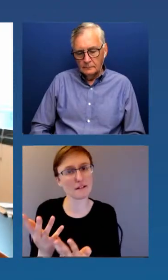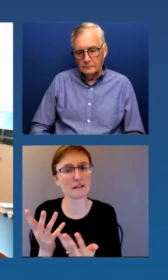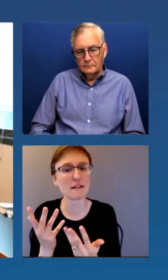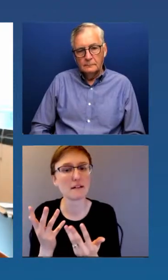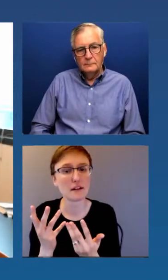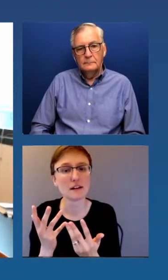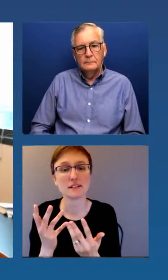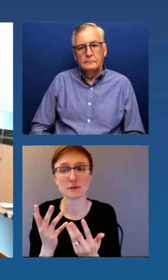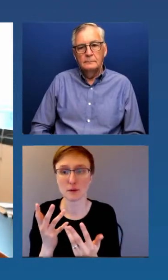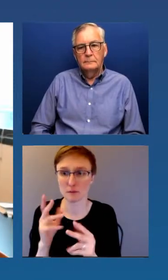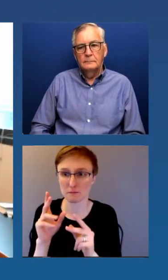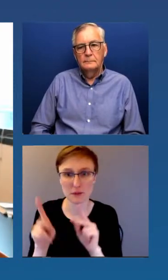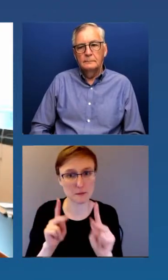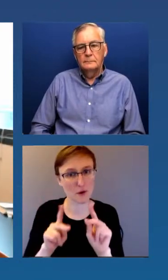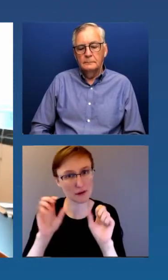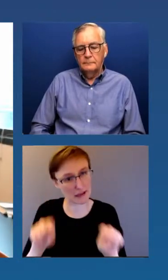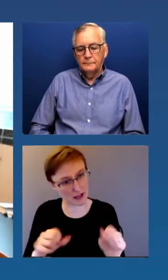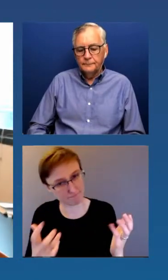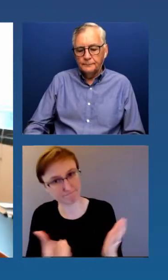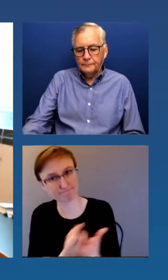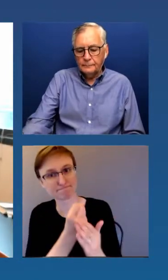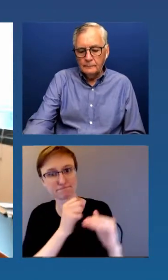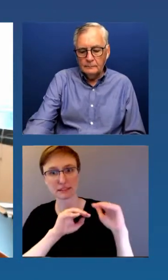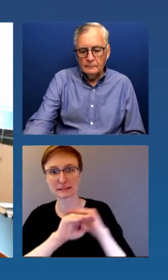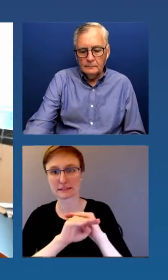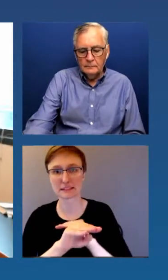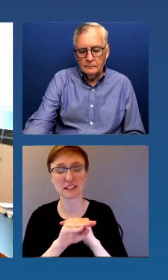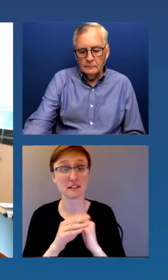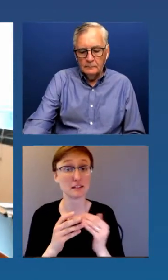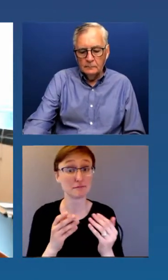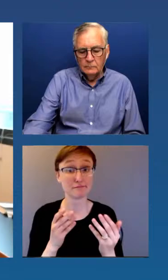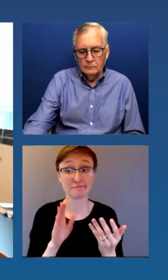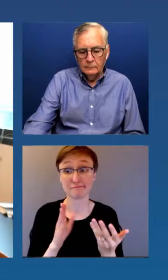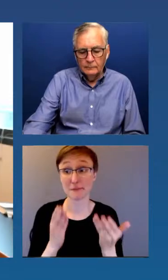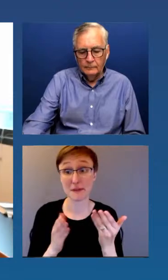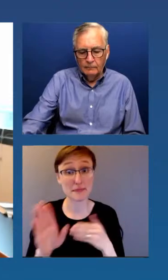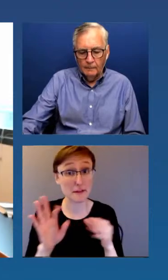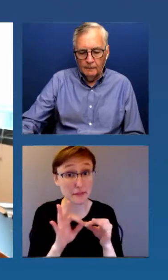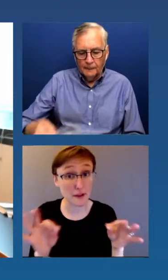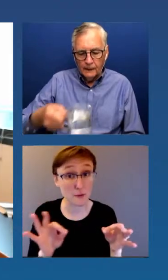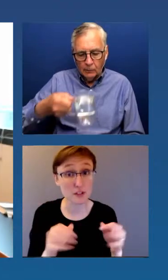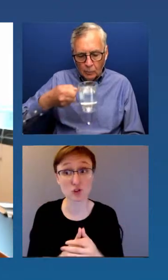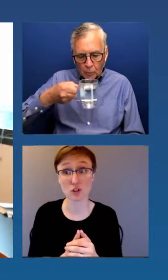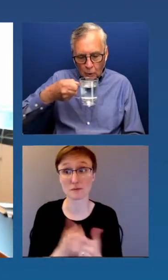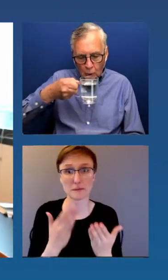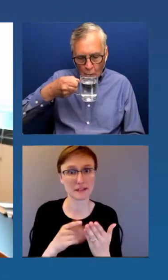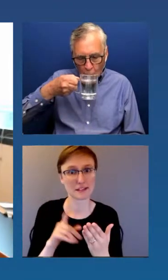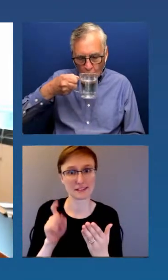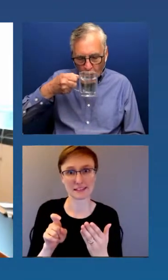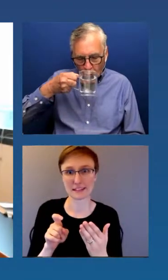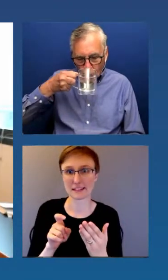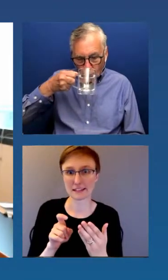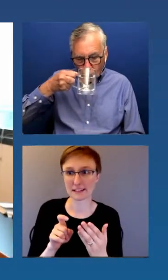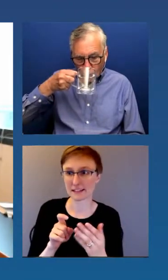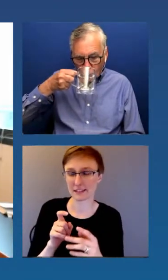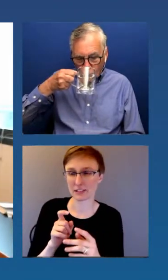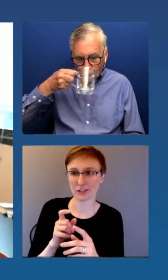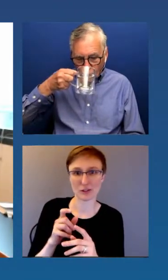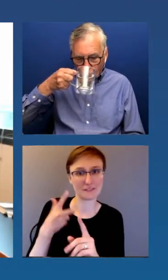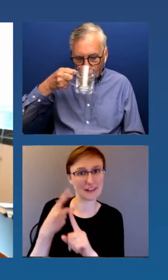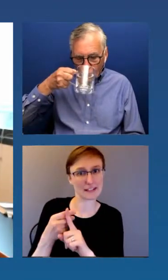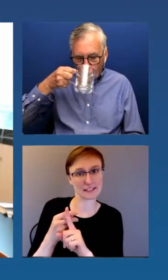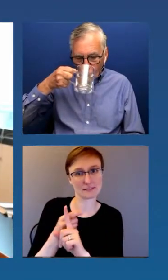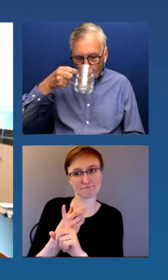getting people what they need, be that information in their own language, be that a vaccine at your door, be that a